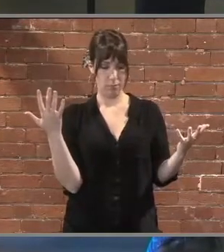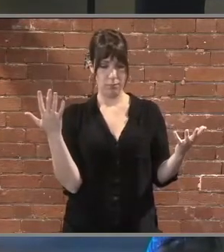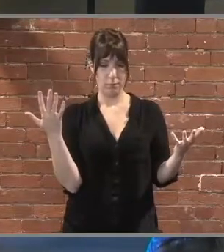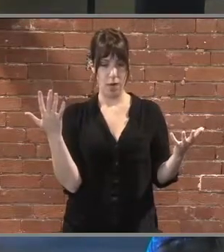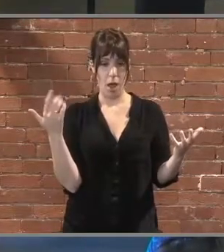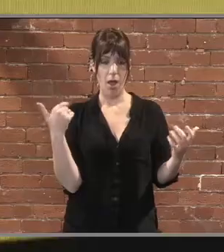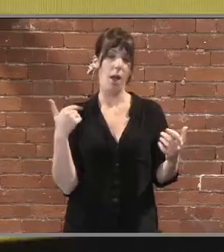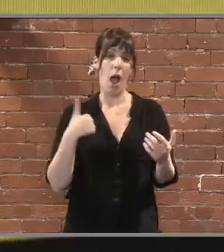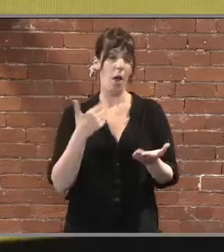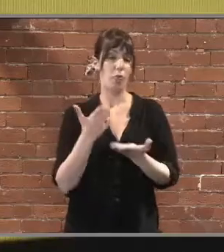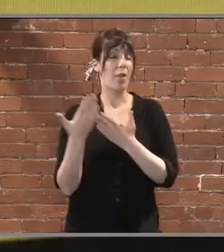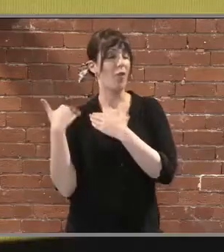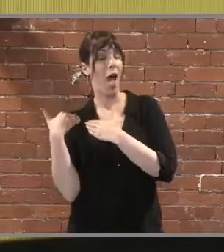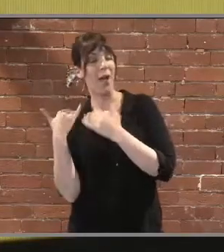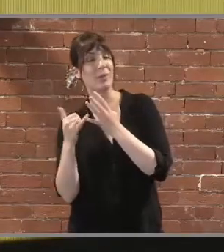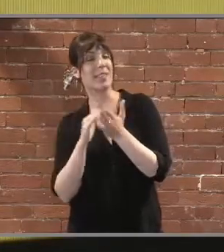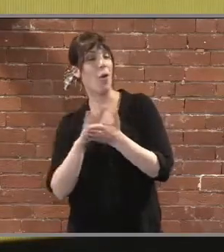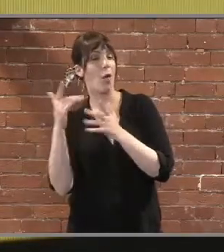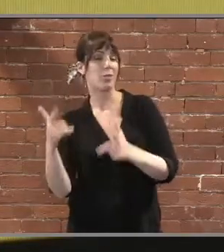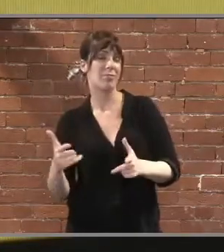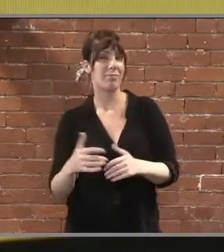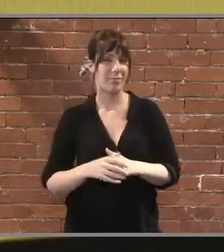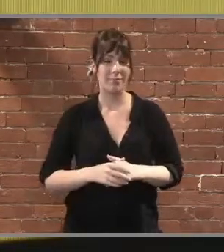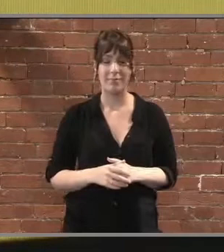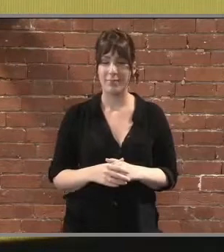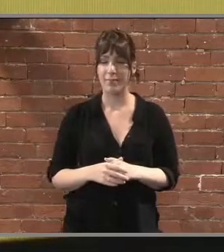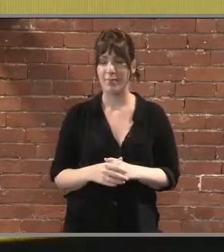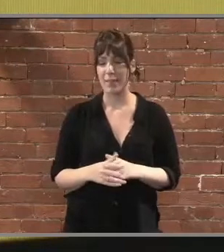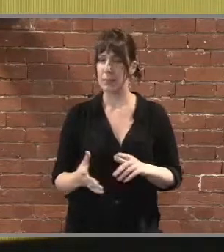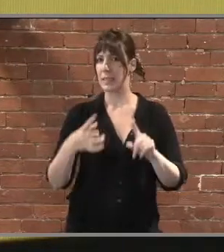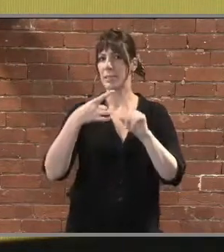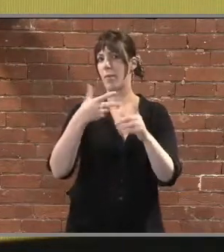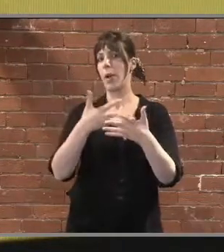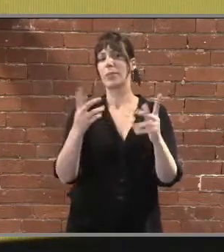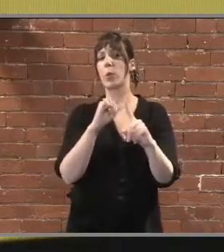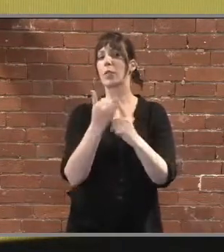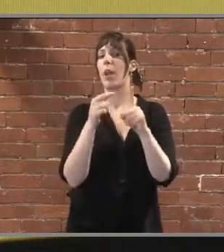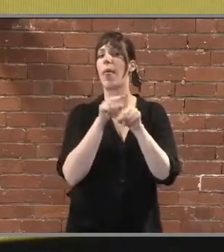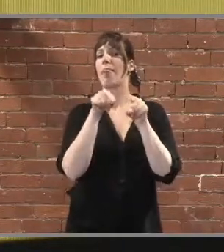I really rely a lot on Sarah, particularly in situations like this,